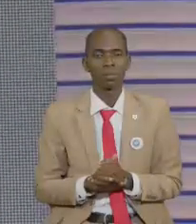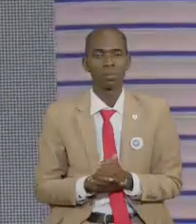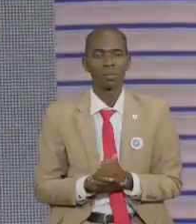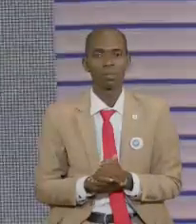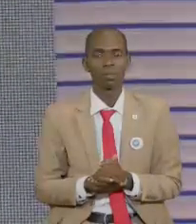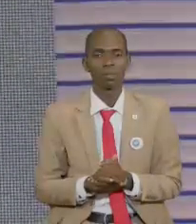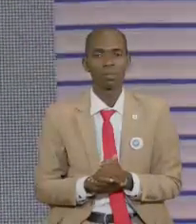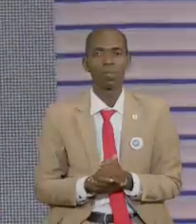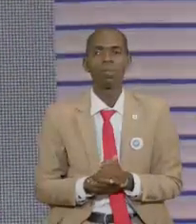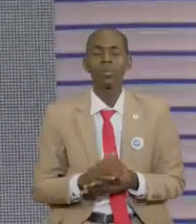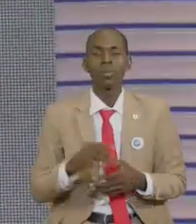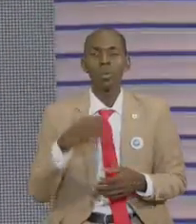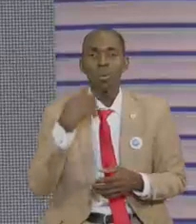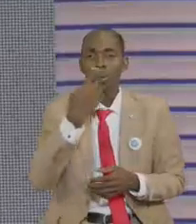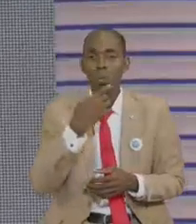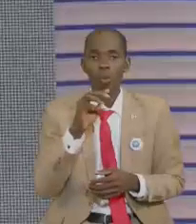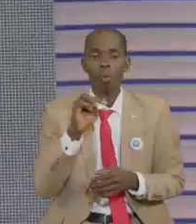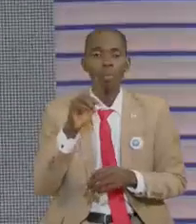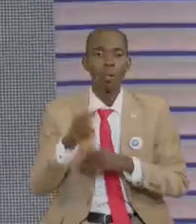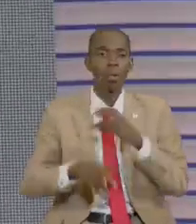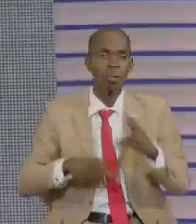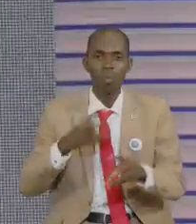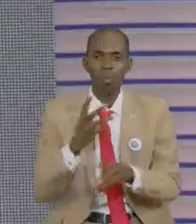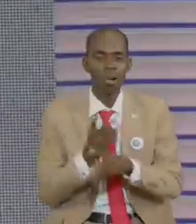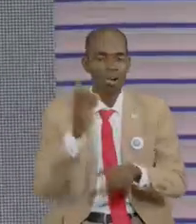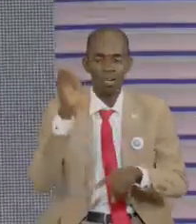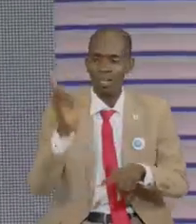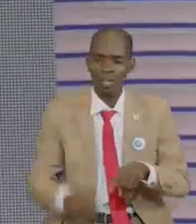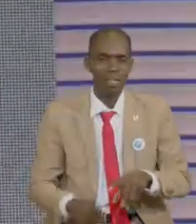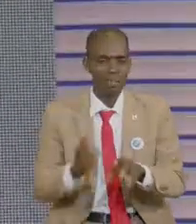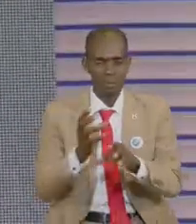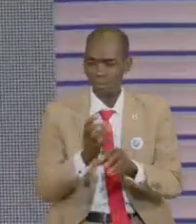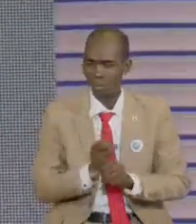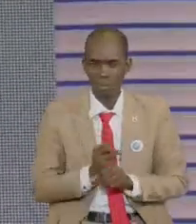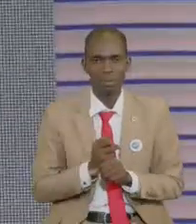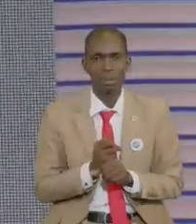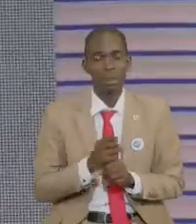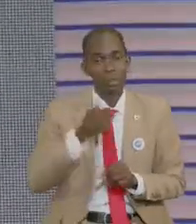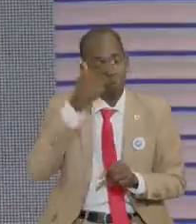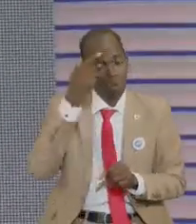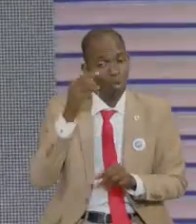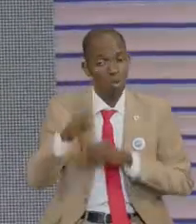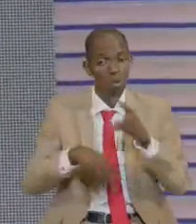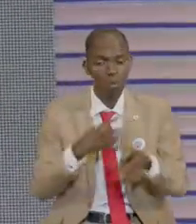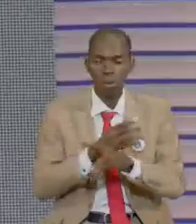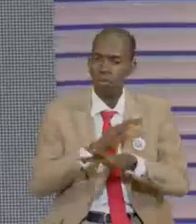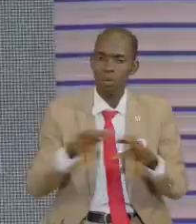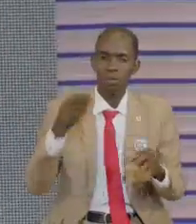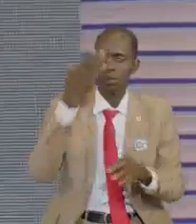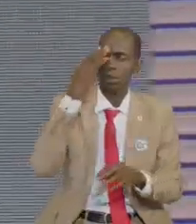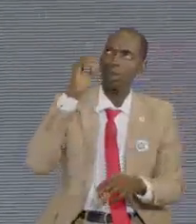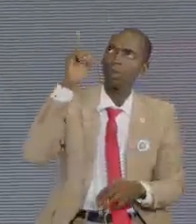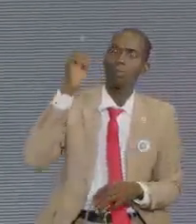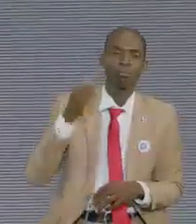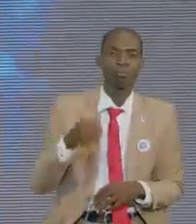Whom the world cannot receive, because it knoweth him not. The